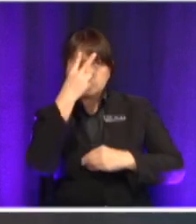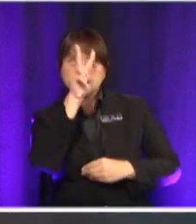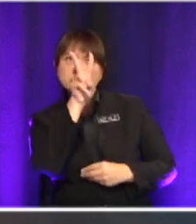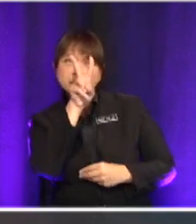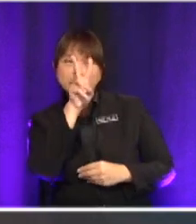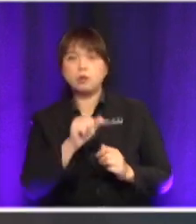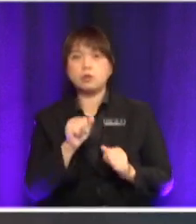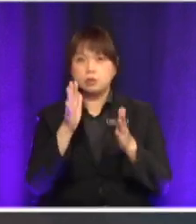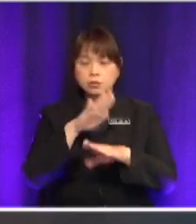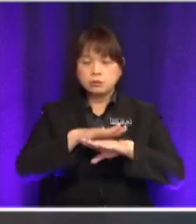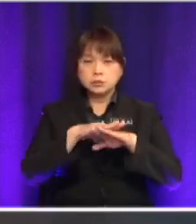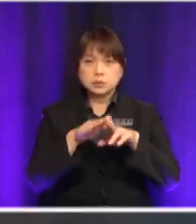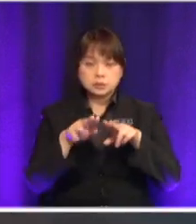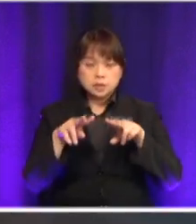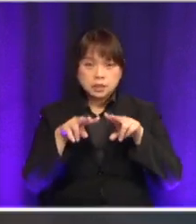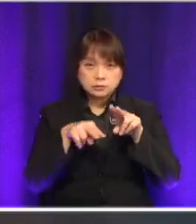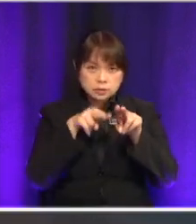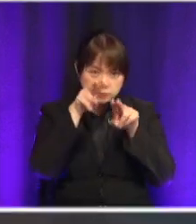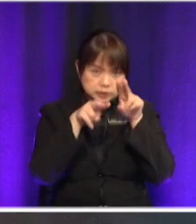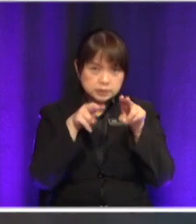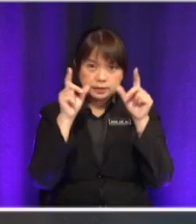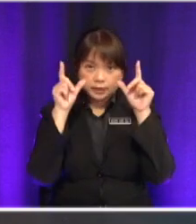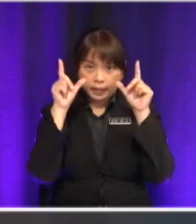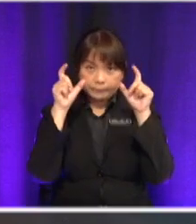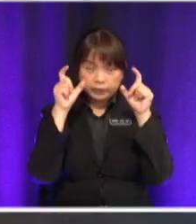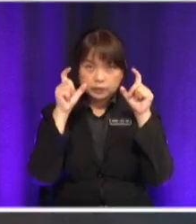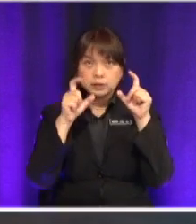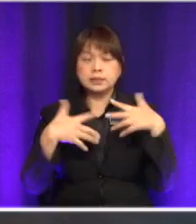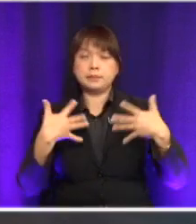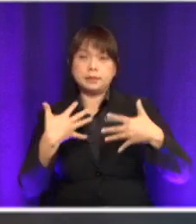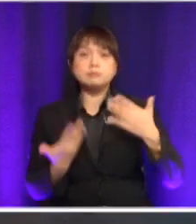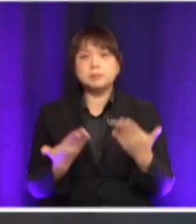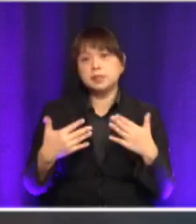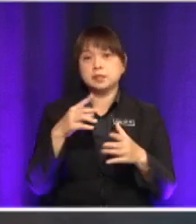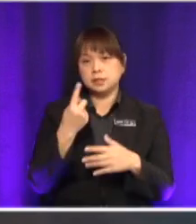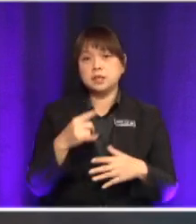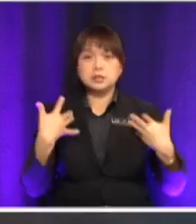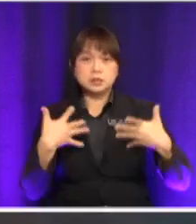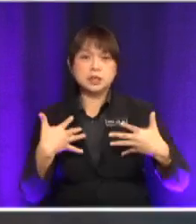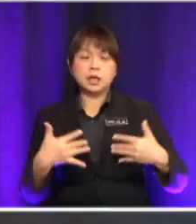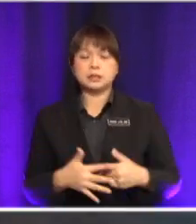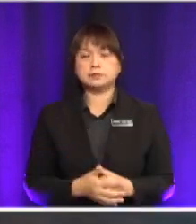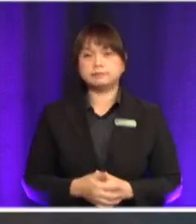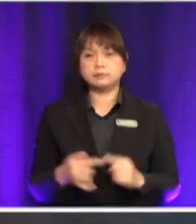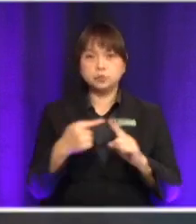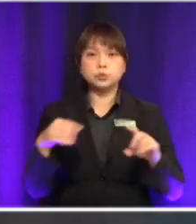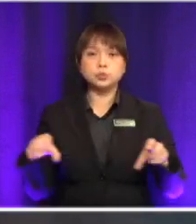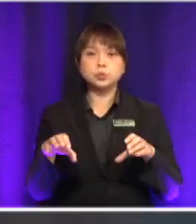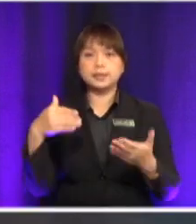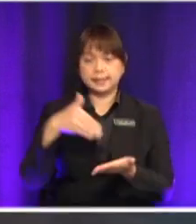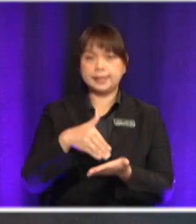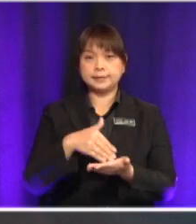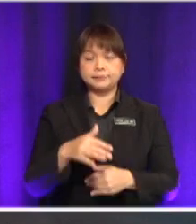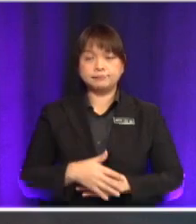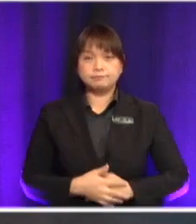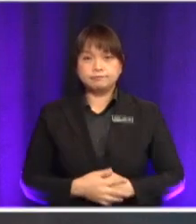the camera, they'll just get spooked off by the camera itself. That's right, exactly. Thank you so much, guys. You guys did wonderful for this particular